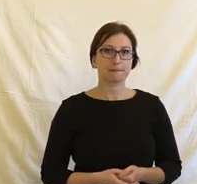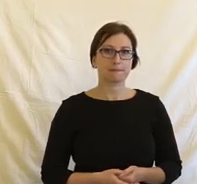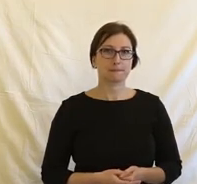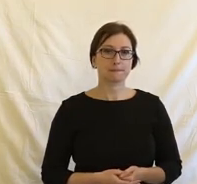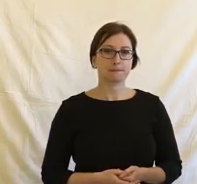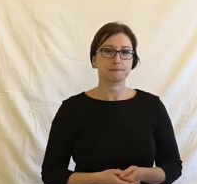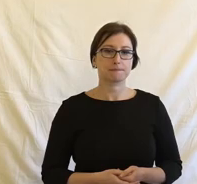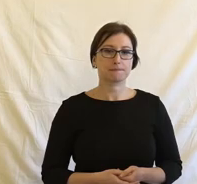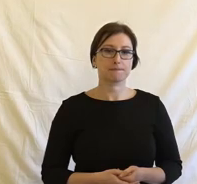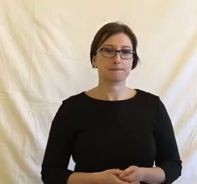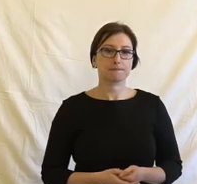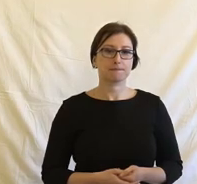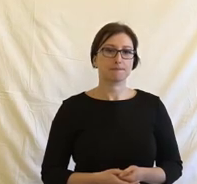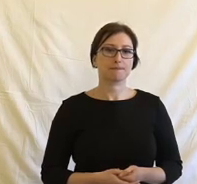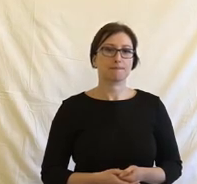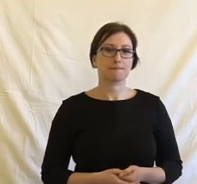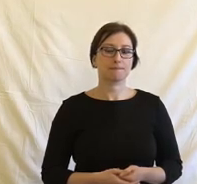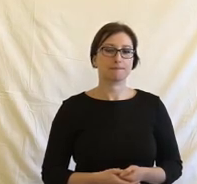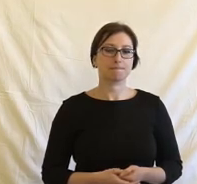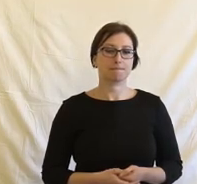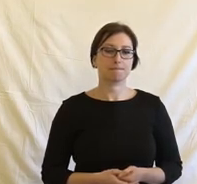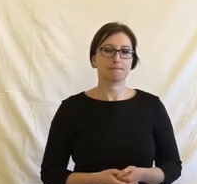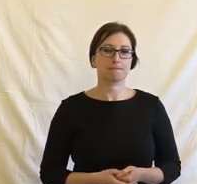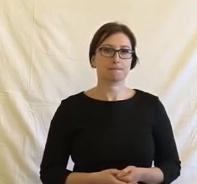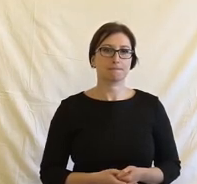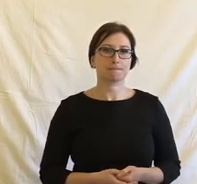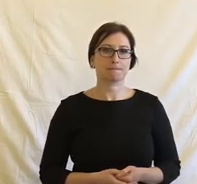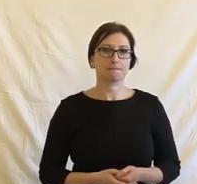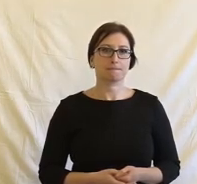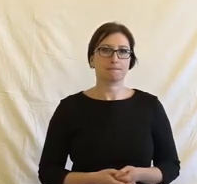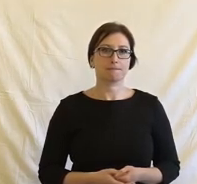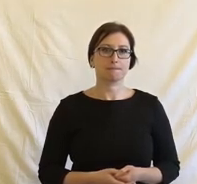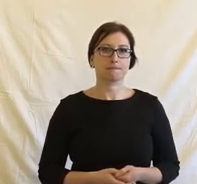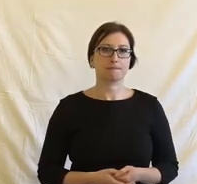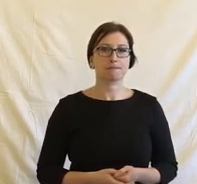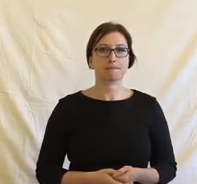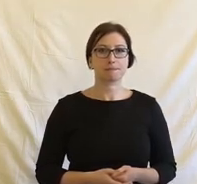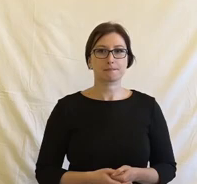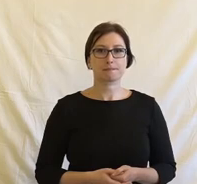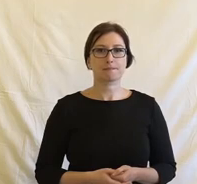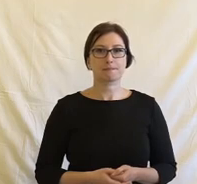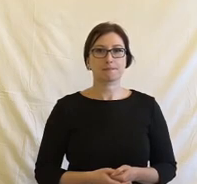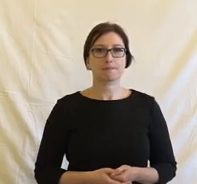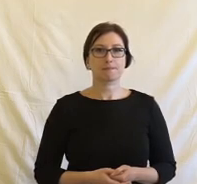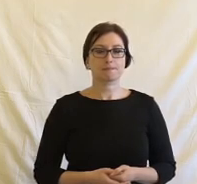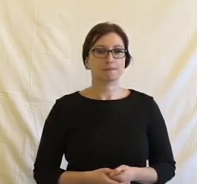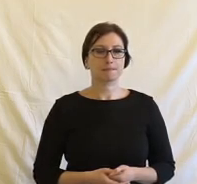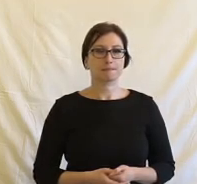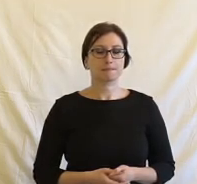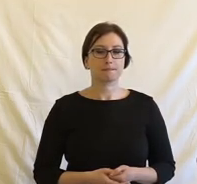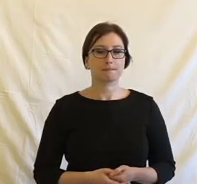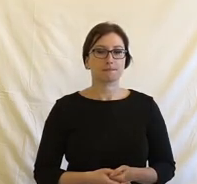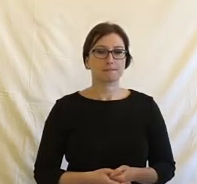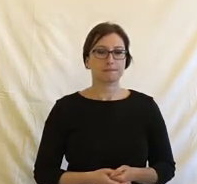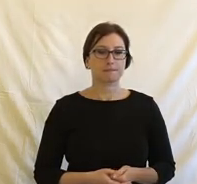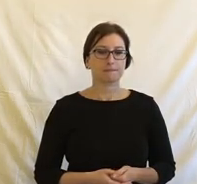we need to readdress in the human rights perspective, not just in a new setting, but given